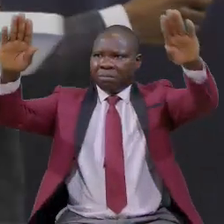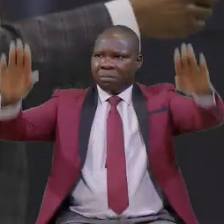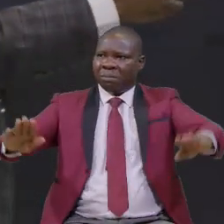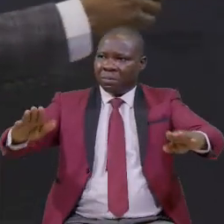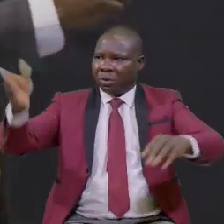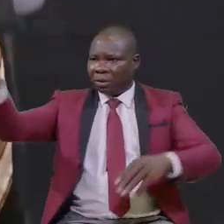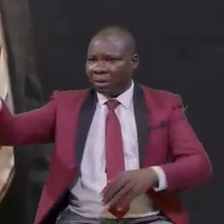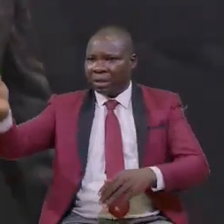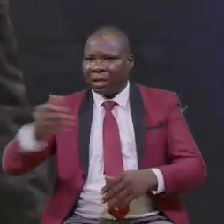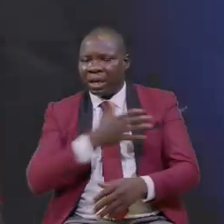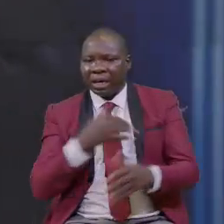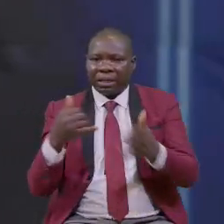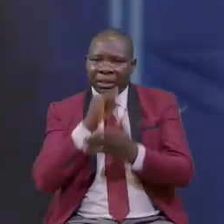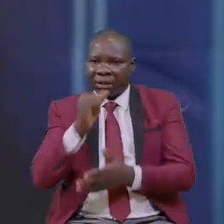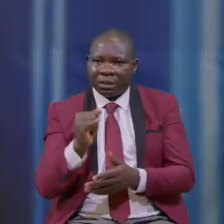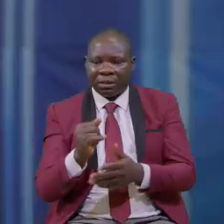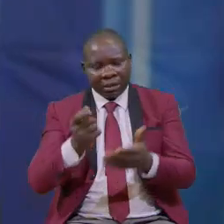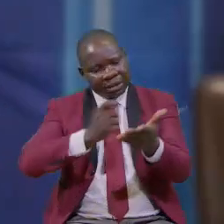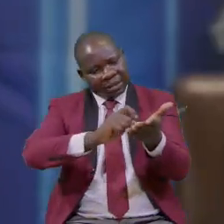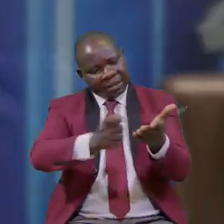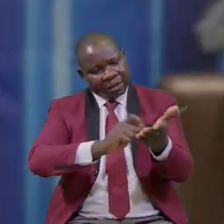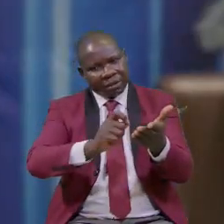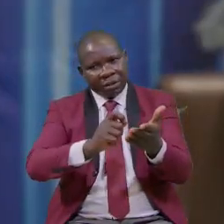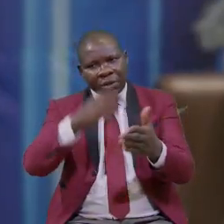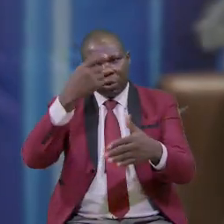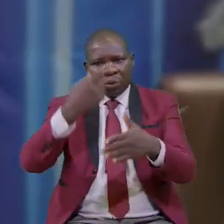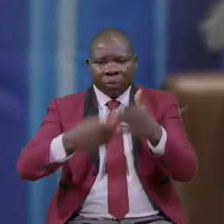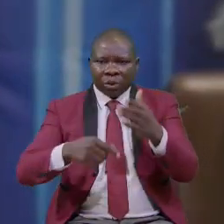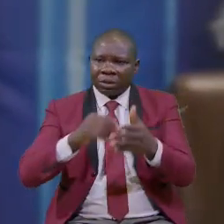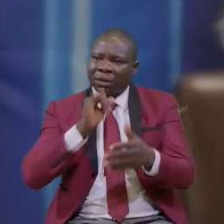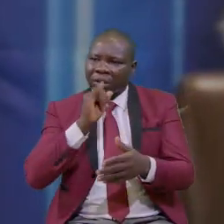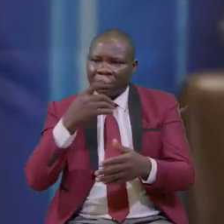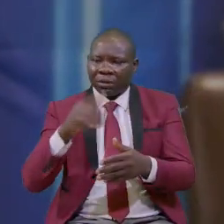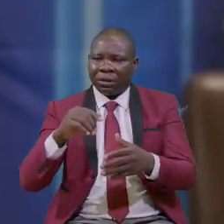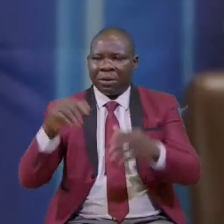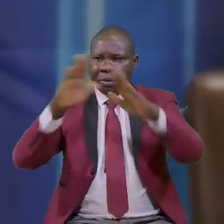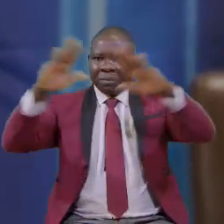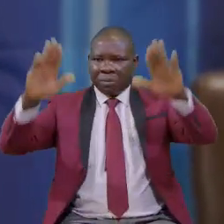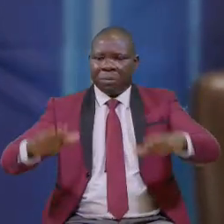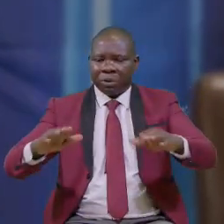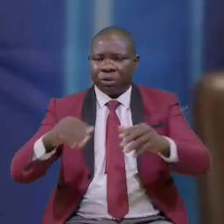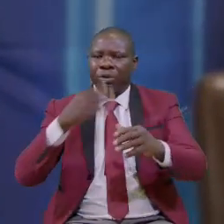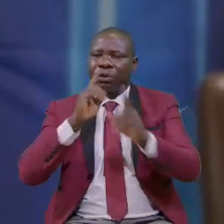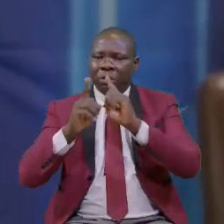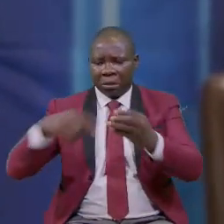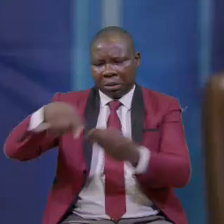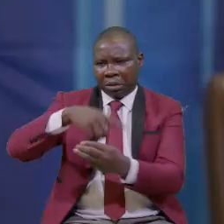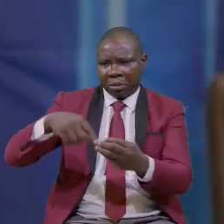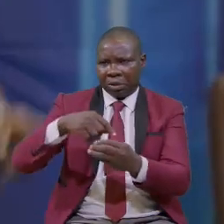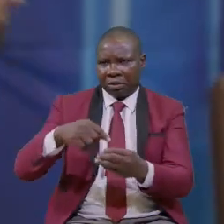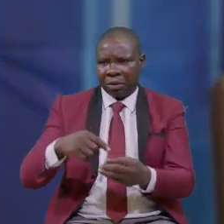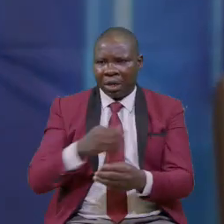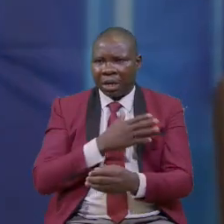and it writes what the signboard is all about. And then they put an